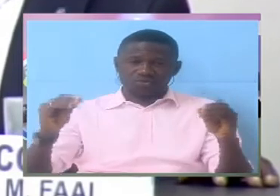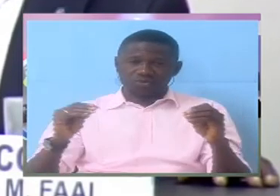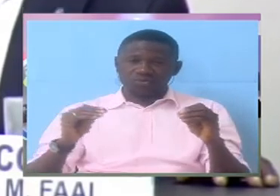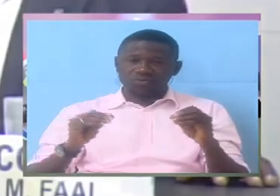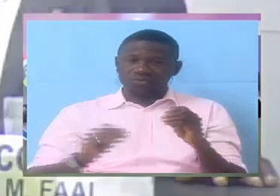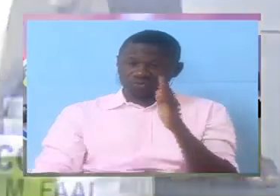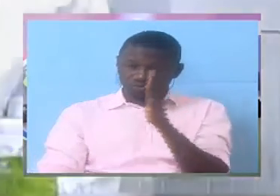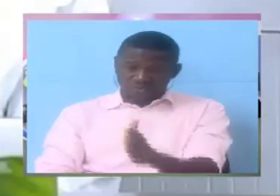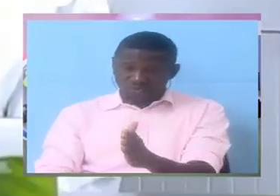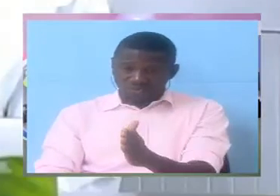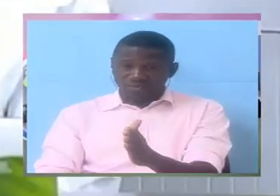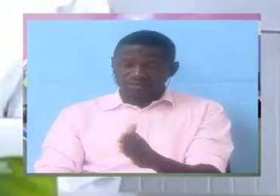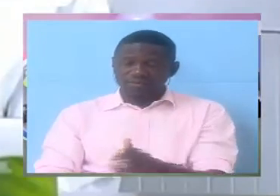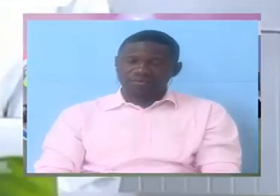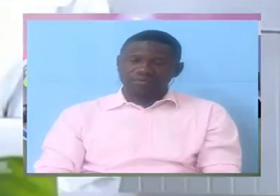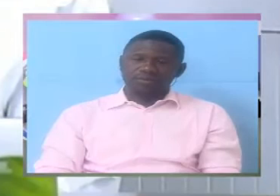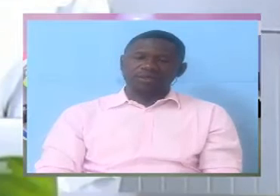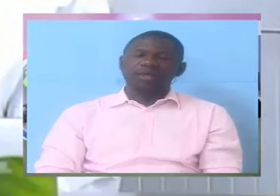no doubt.